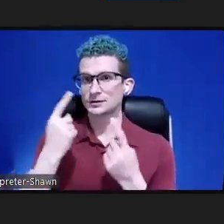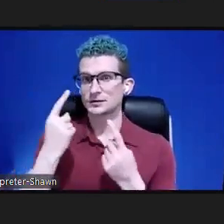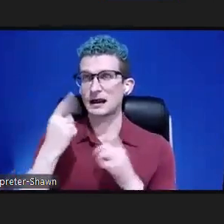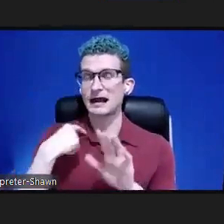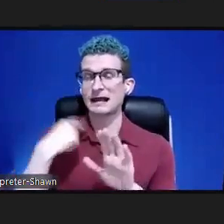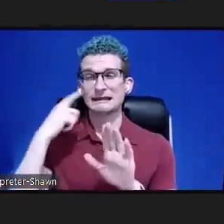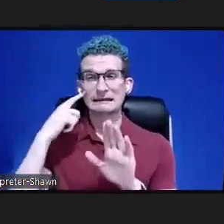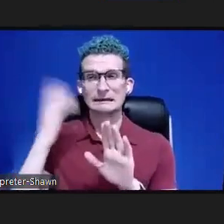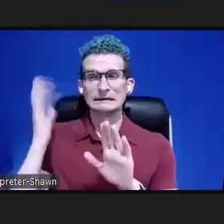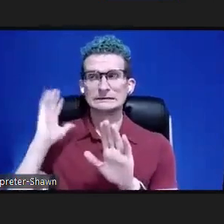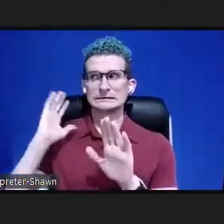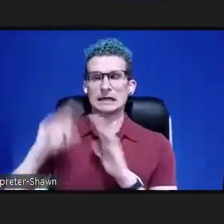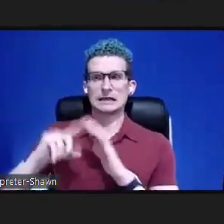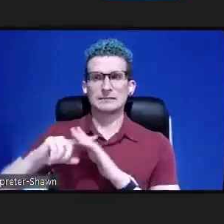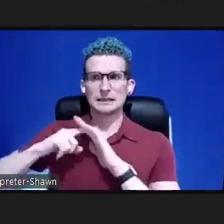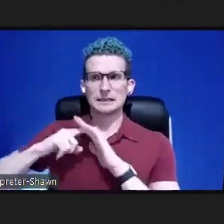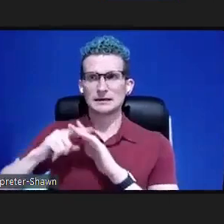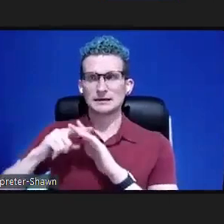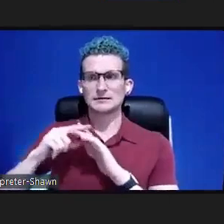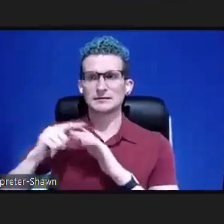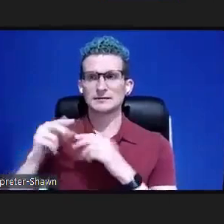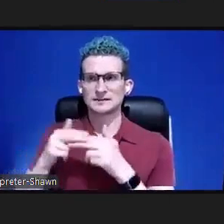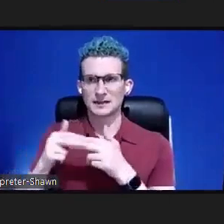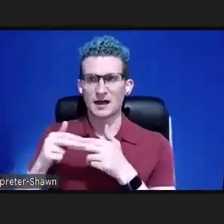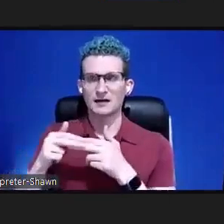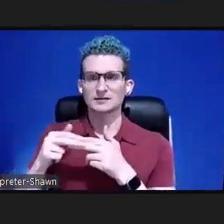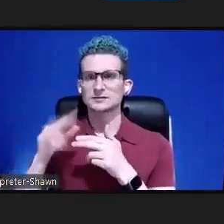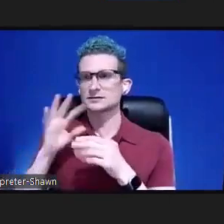it talked about kind of year one